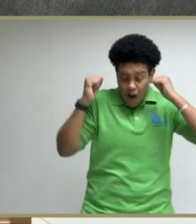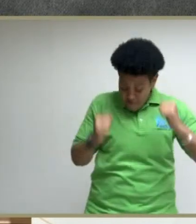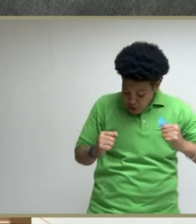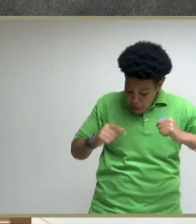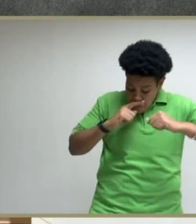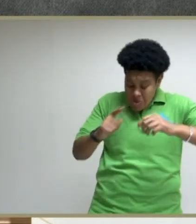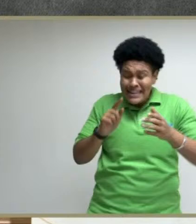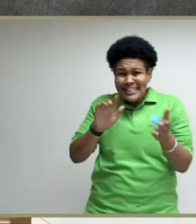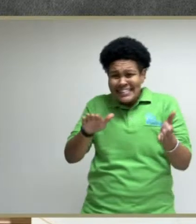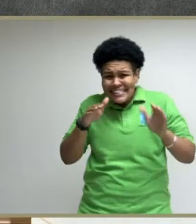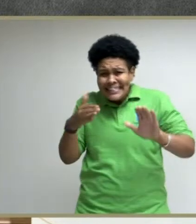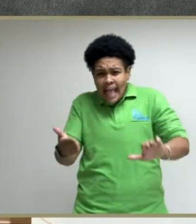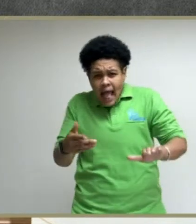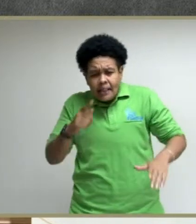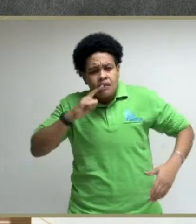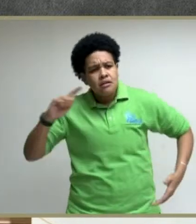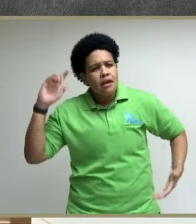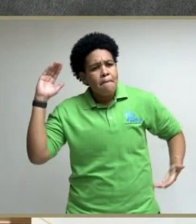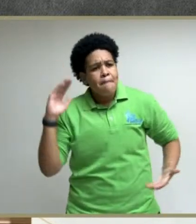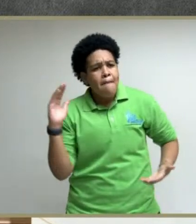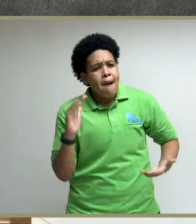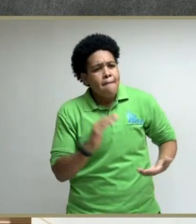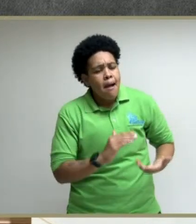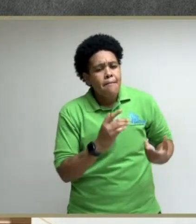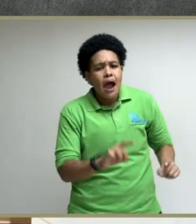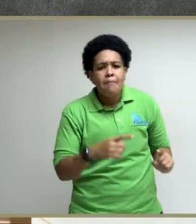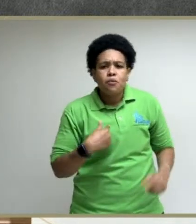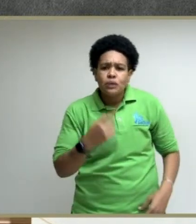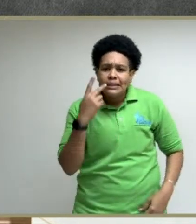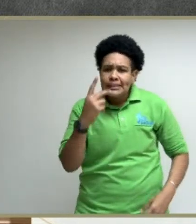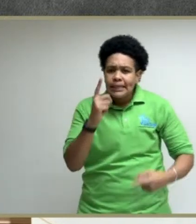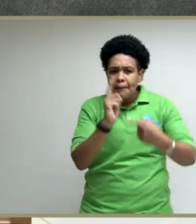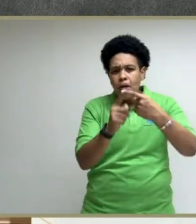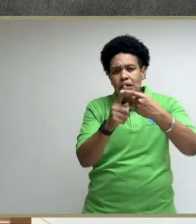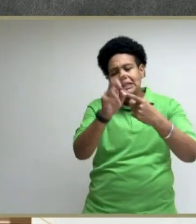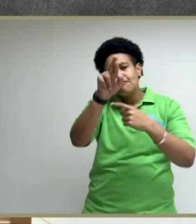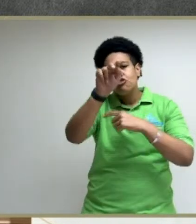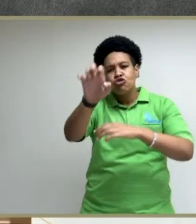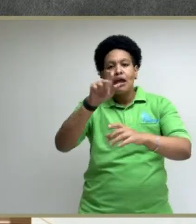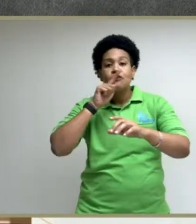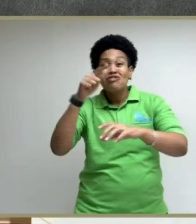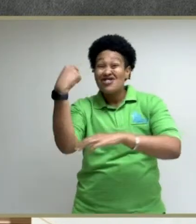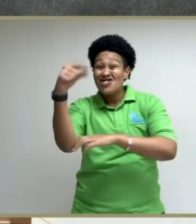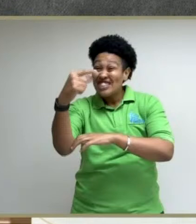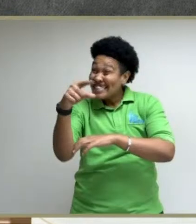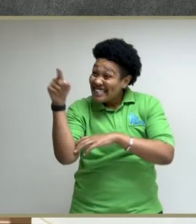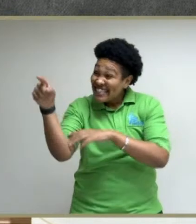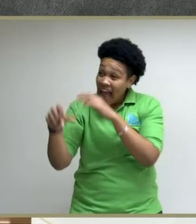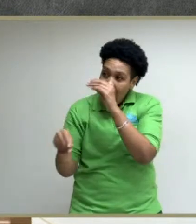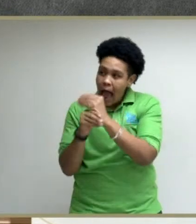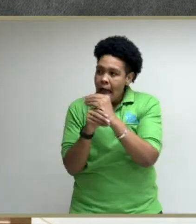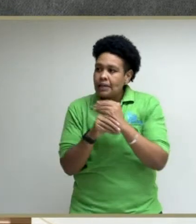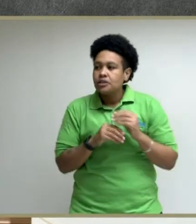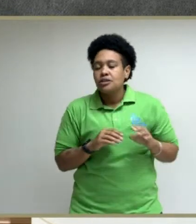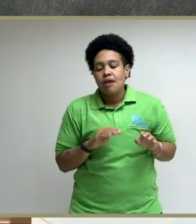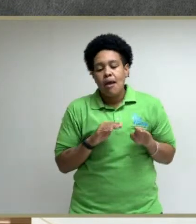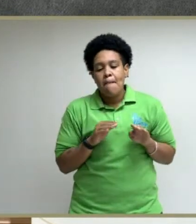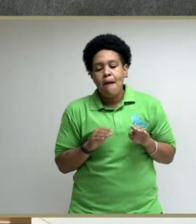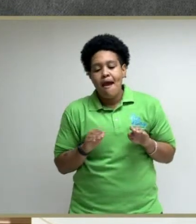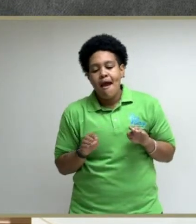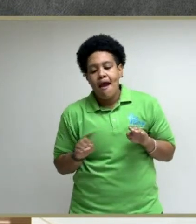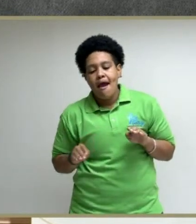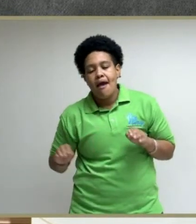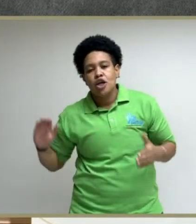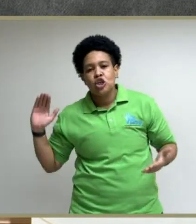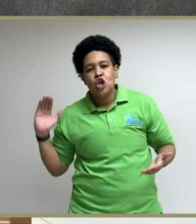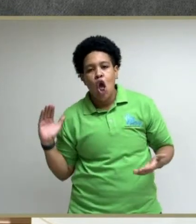are also trending down, and we can see that the positivity rate in green is also trending down. So these